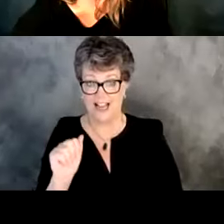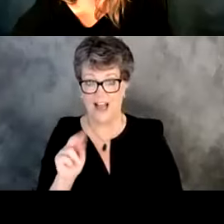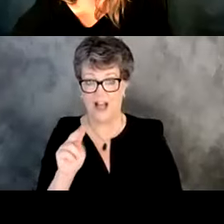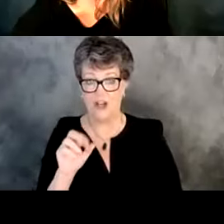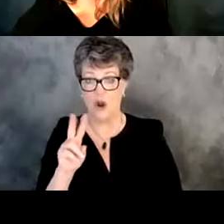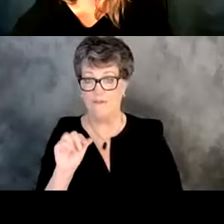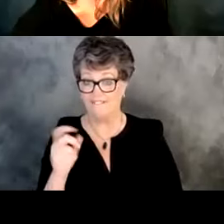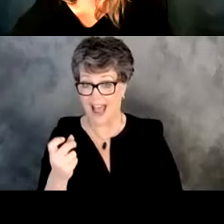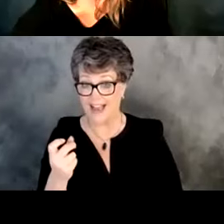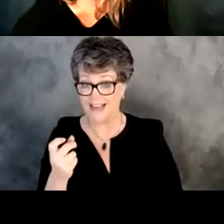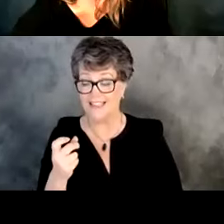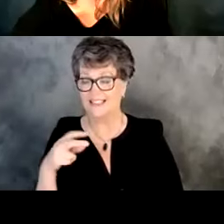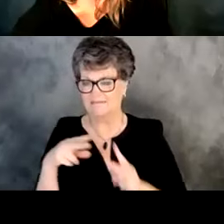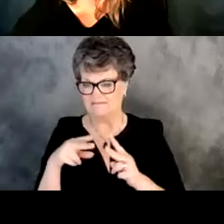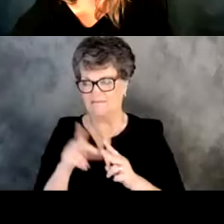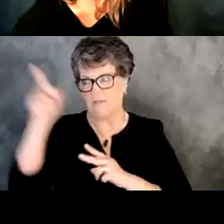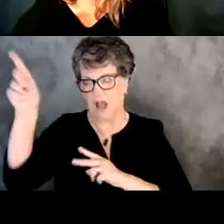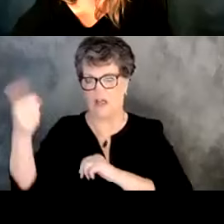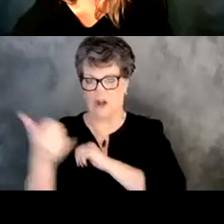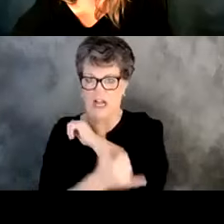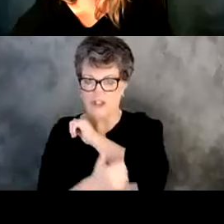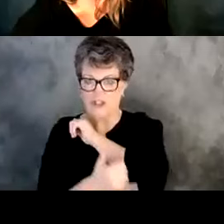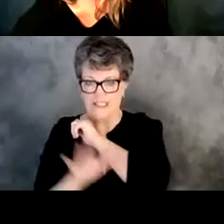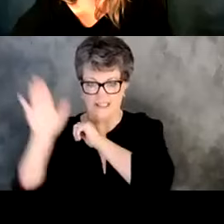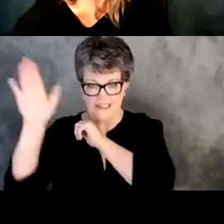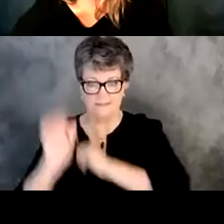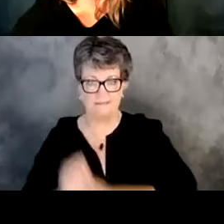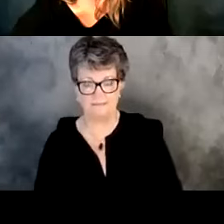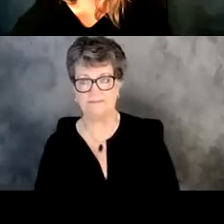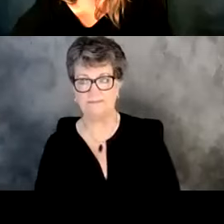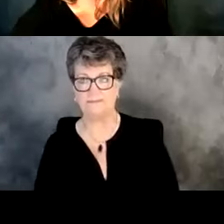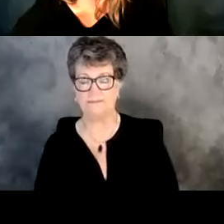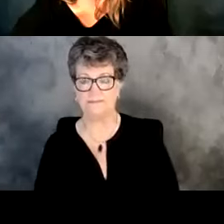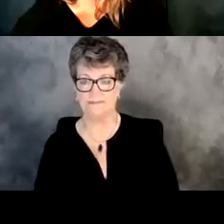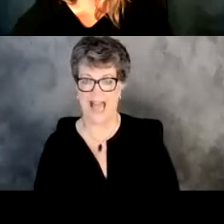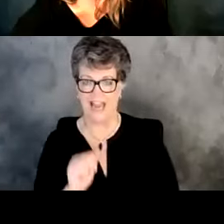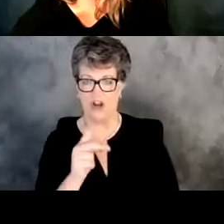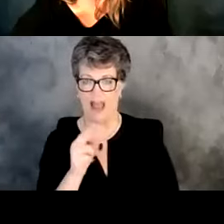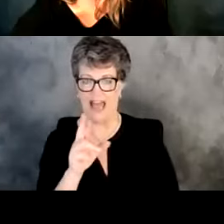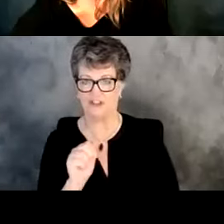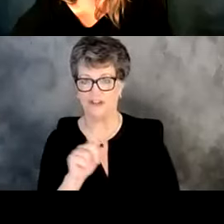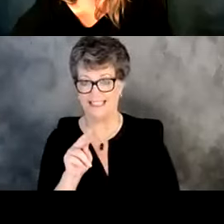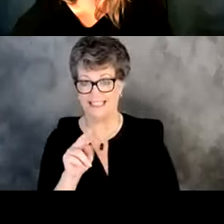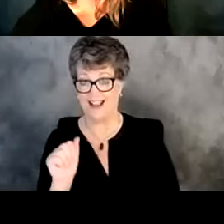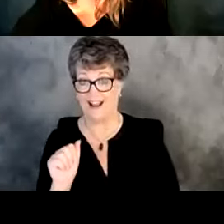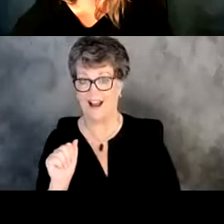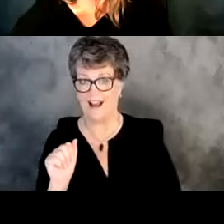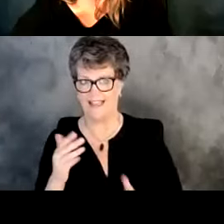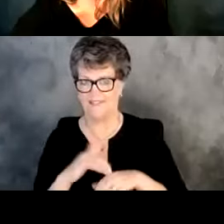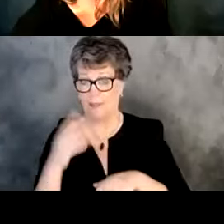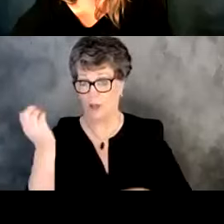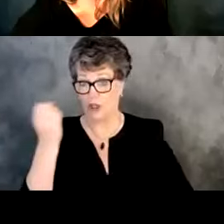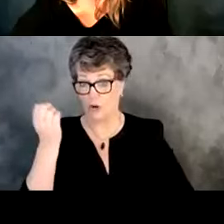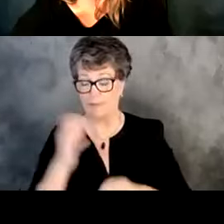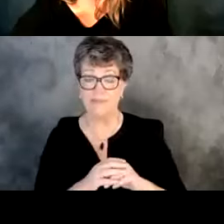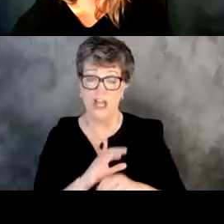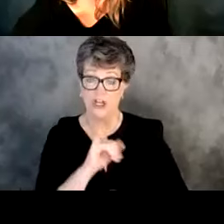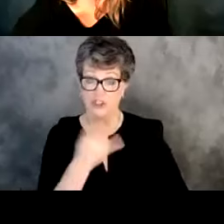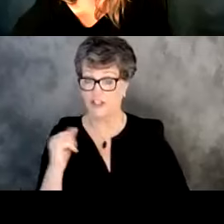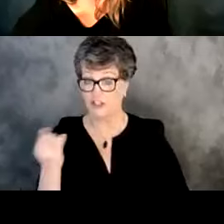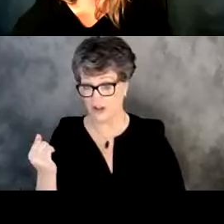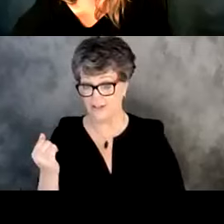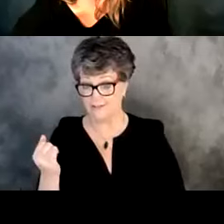Novavax are vaccinations that are available. I know for sure AstraZeneca is available in Europe. Johnson & Johnson, of course,